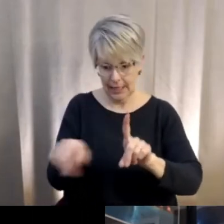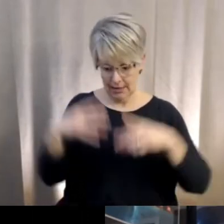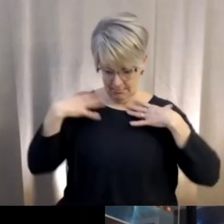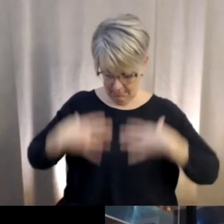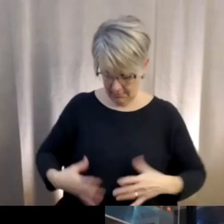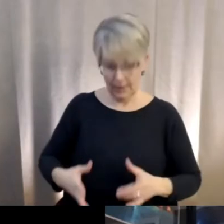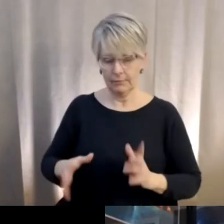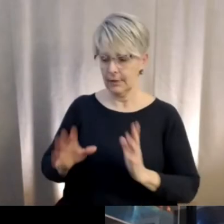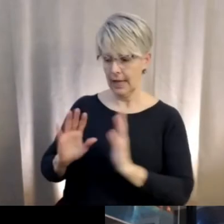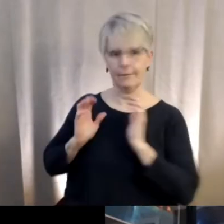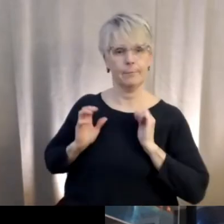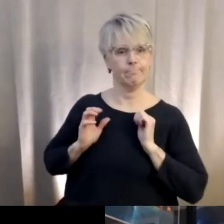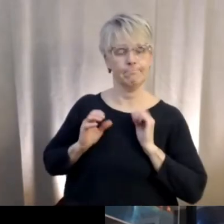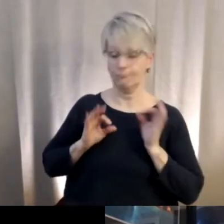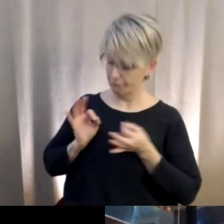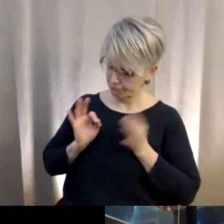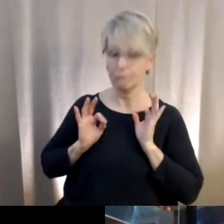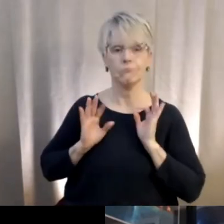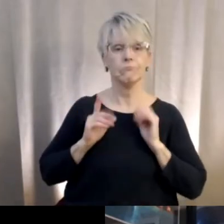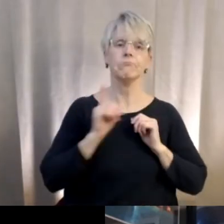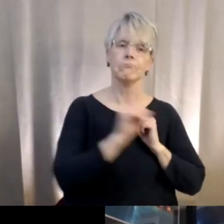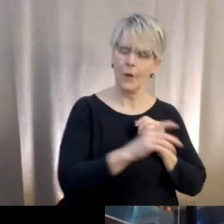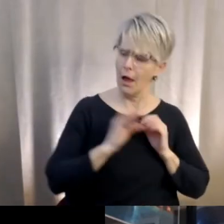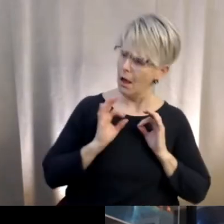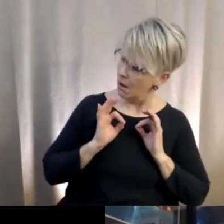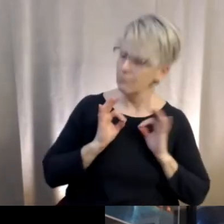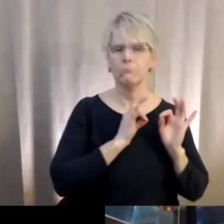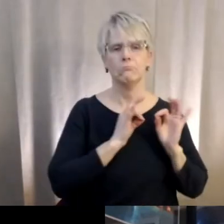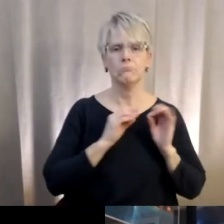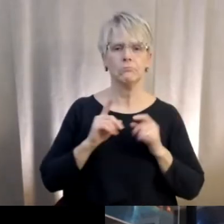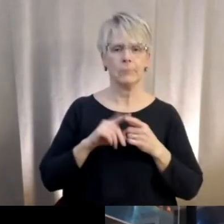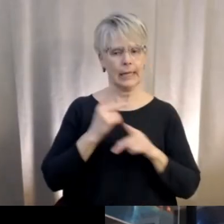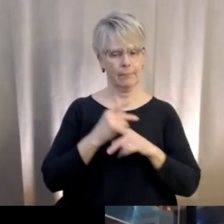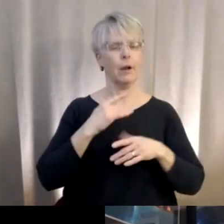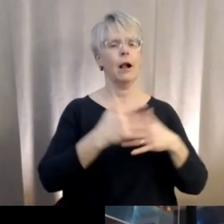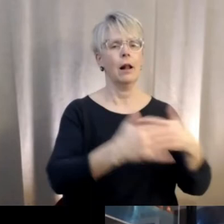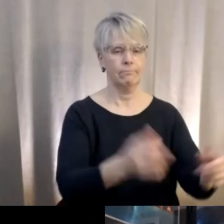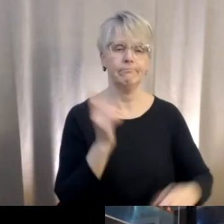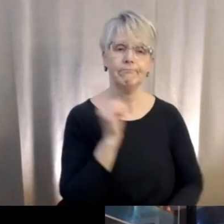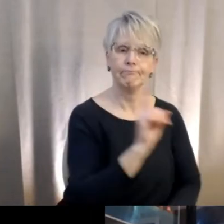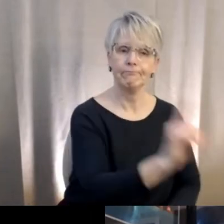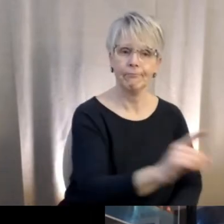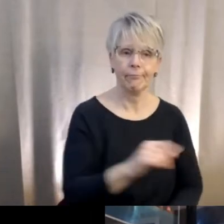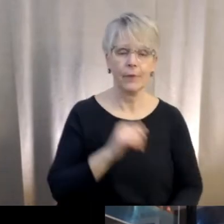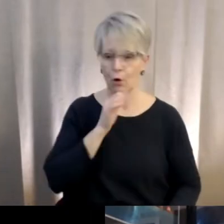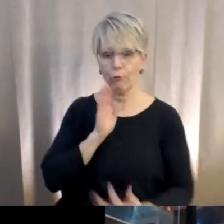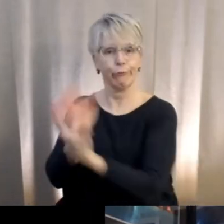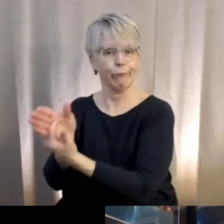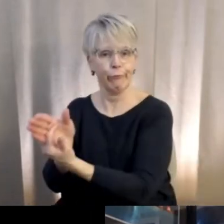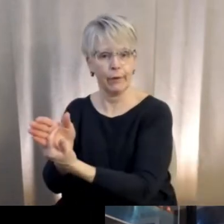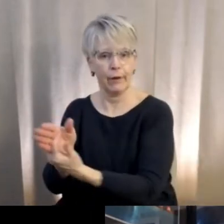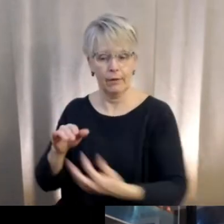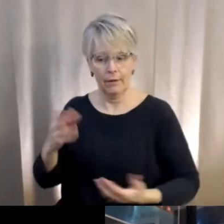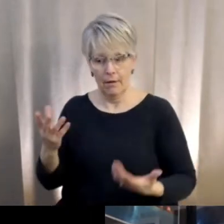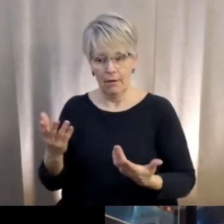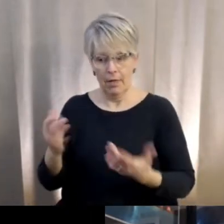move on, you know, kind of take a glance if you find yourself doing so, but continue on because like that person's really dealing with